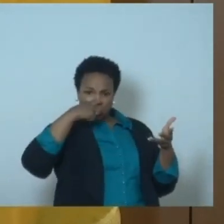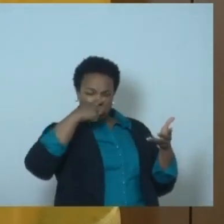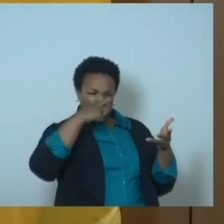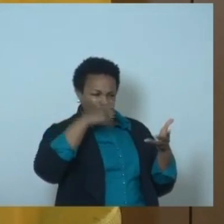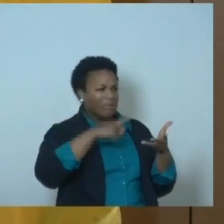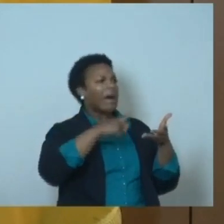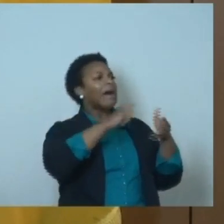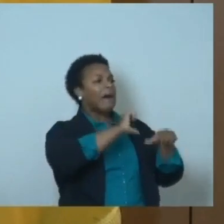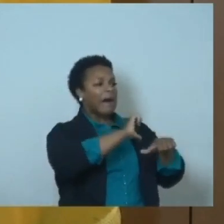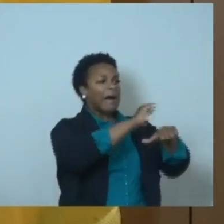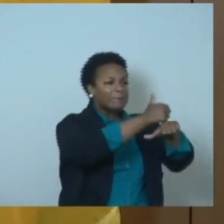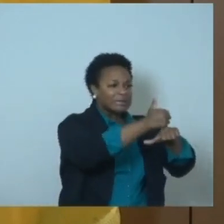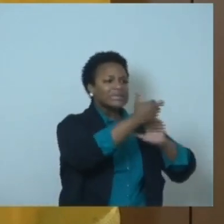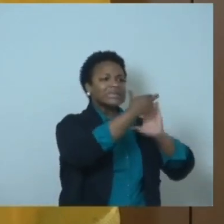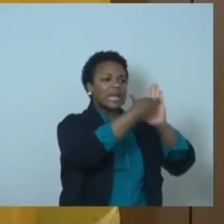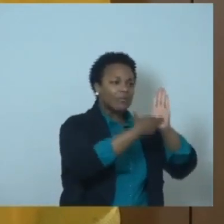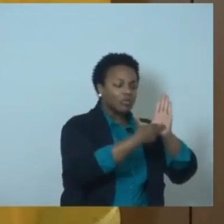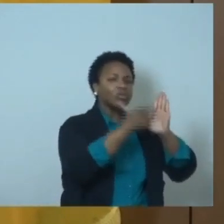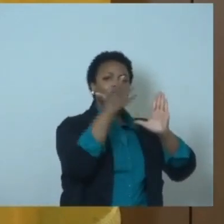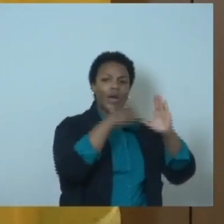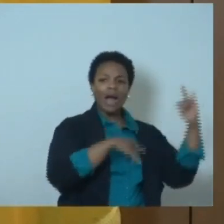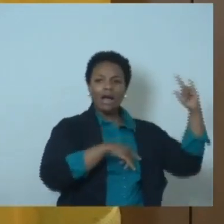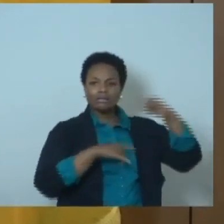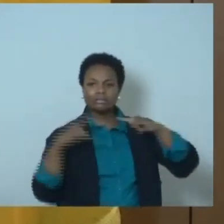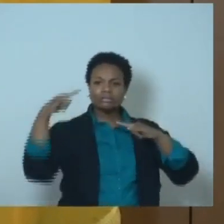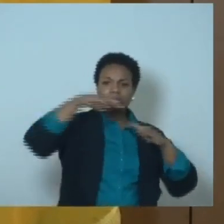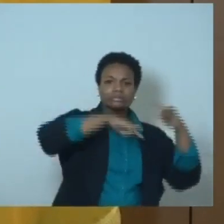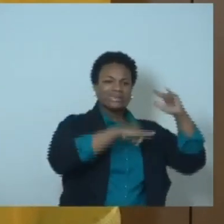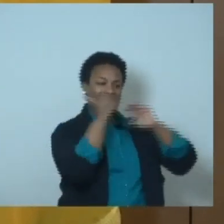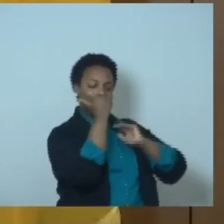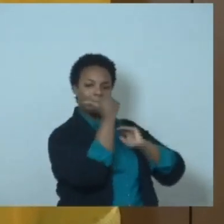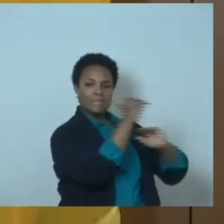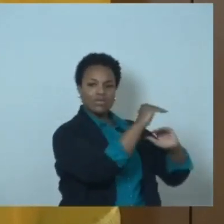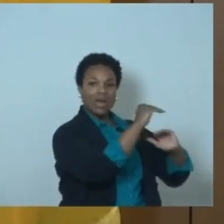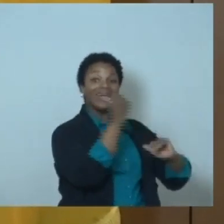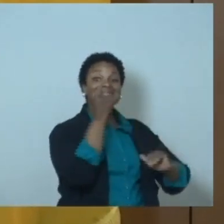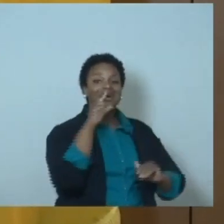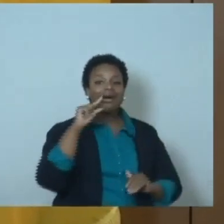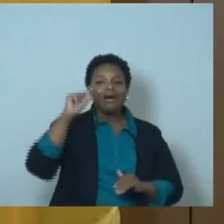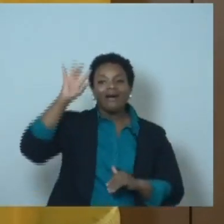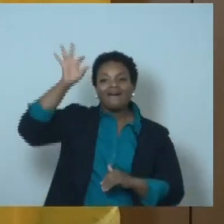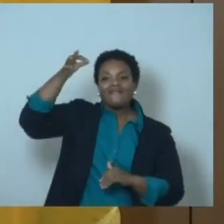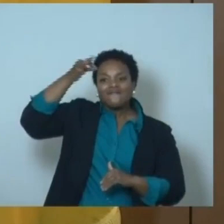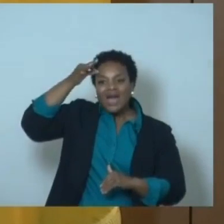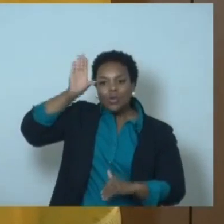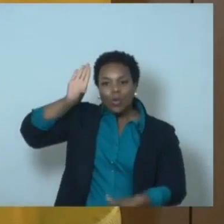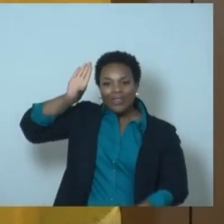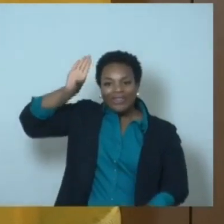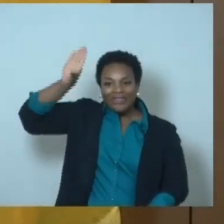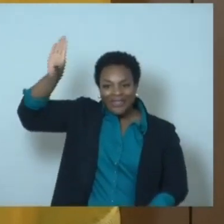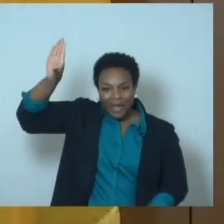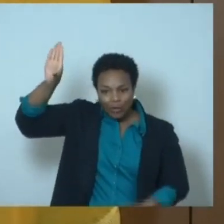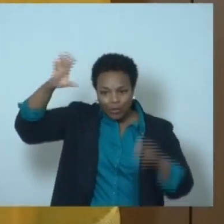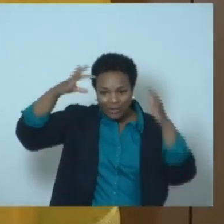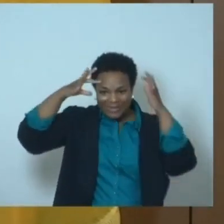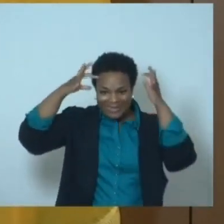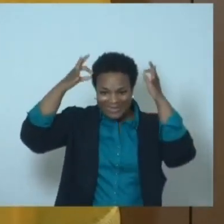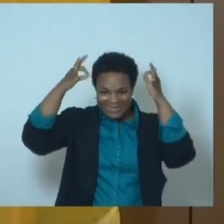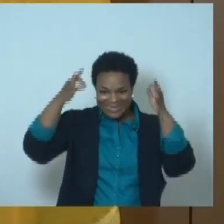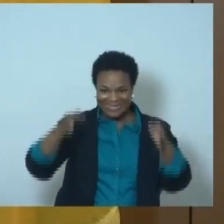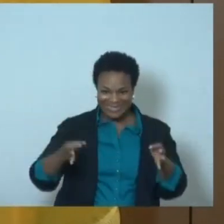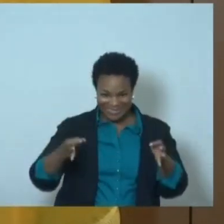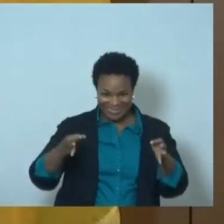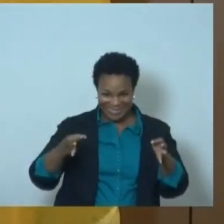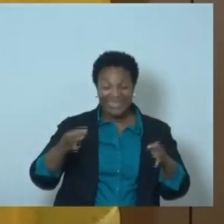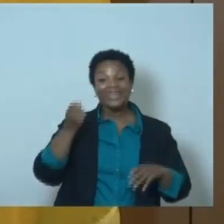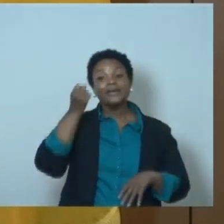federal decision. And as you are aware, the federal decision making for states like ours wasn't as, in